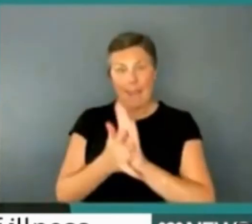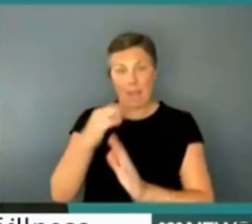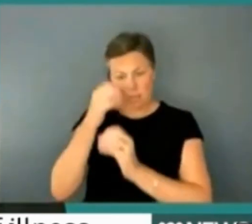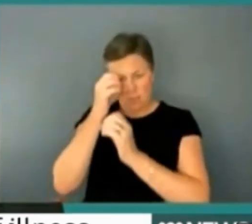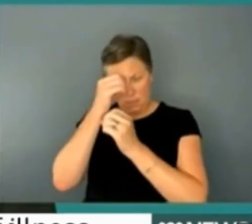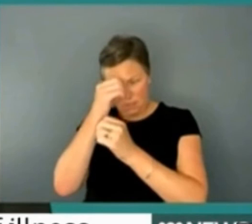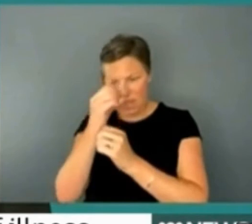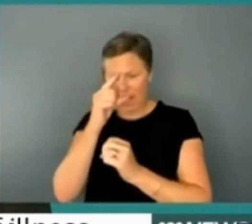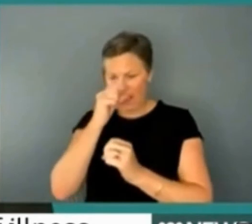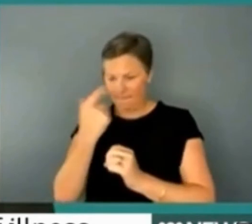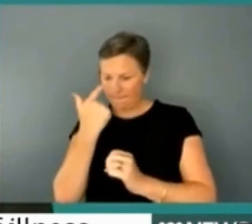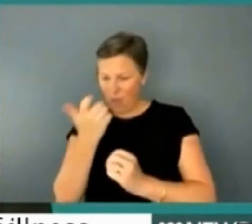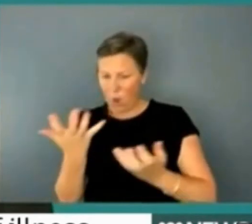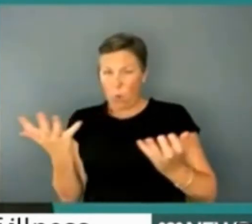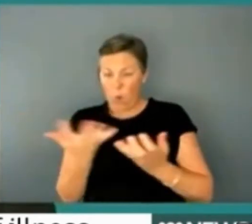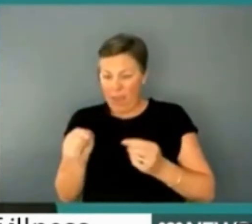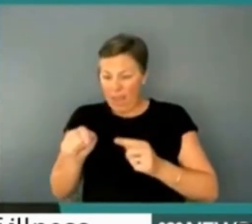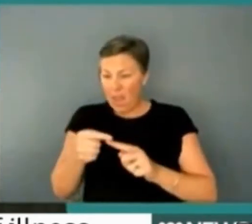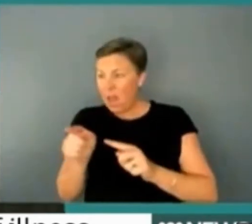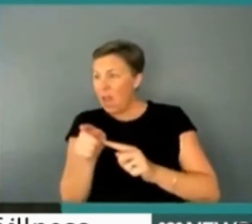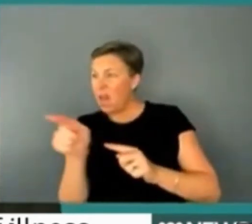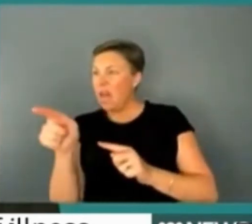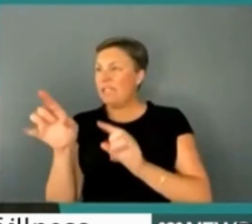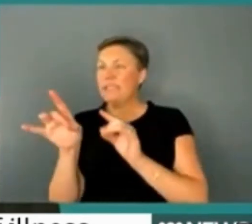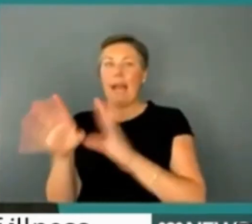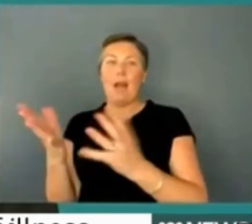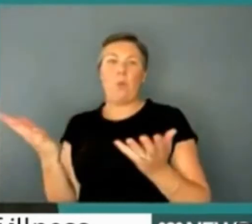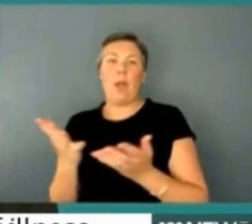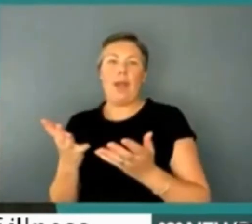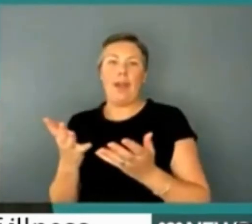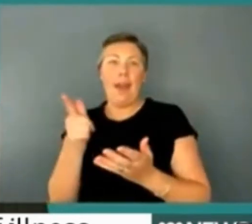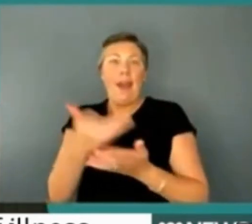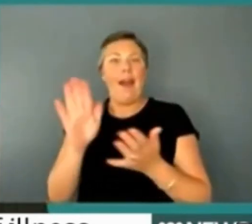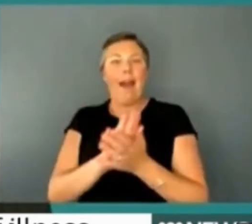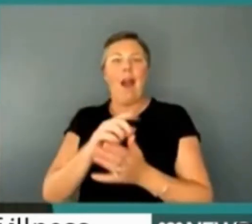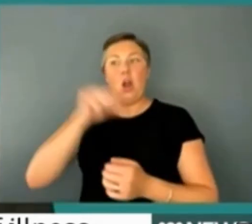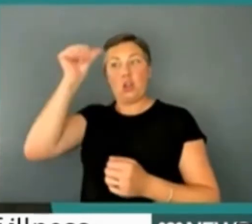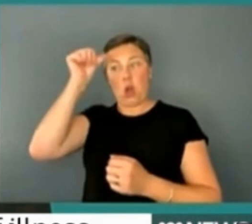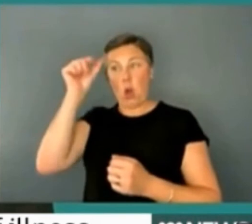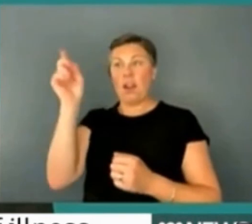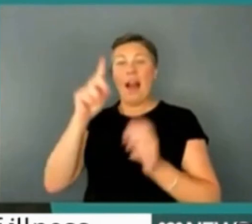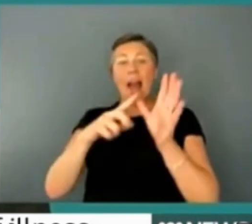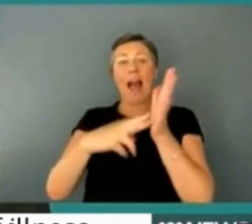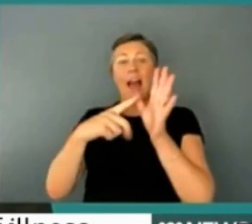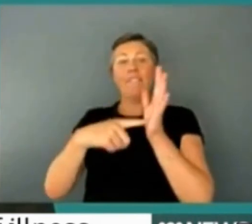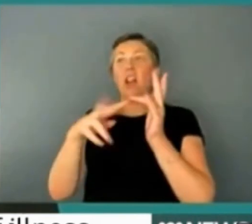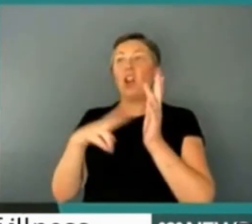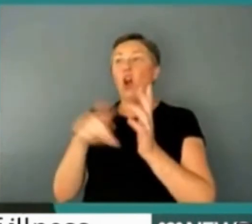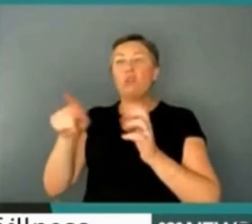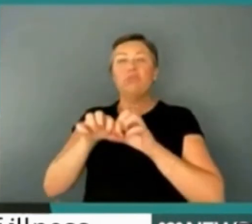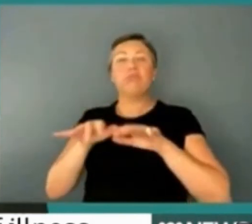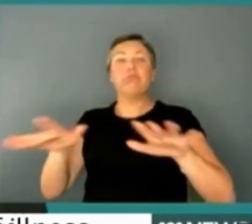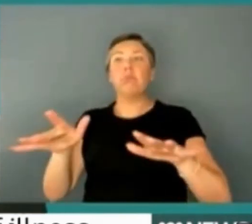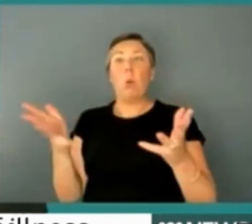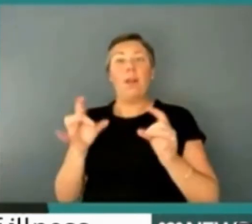probably started from in terms of an arrival from the US. Partly because of the huge number of cases that are in